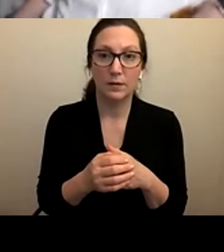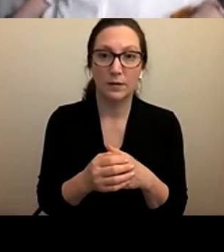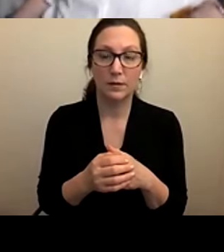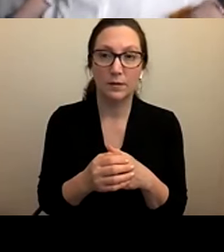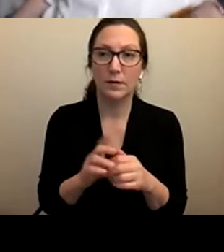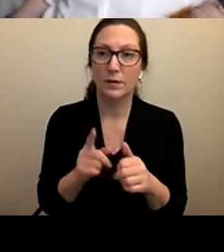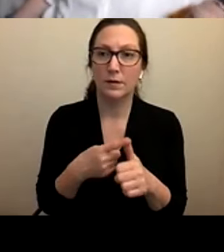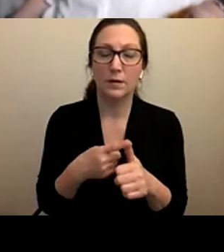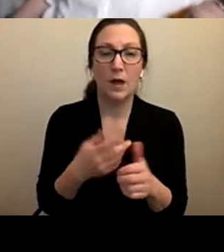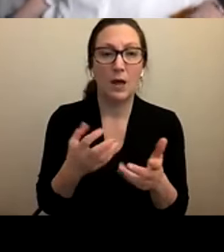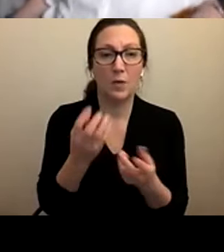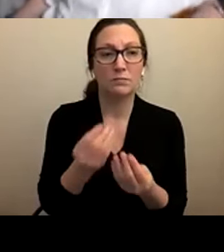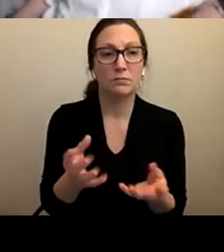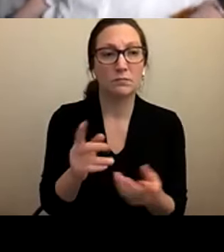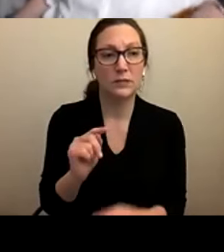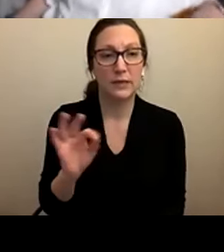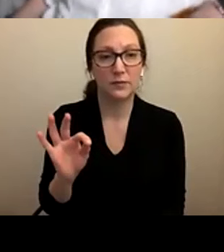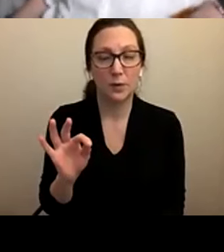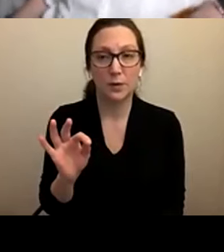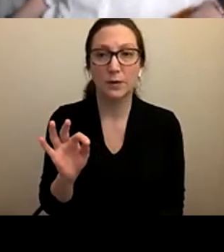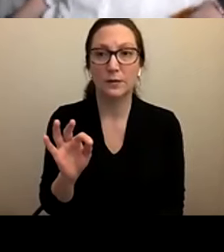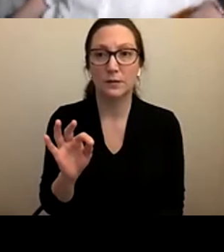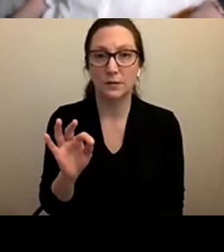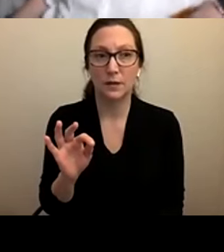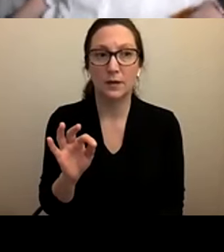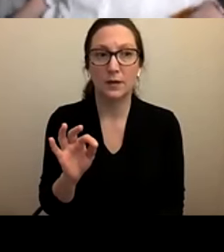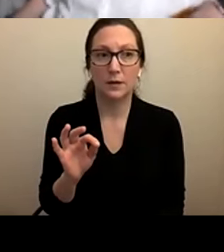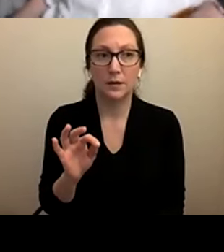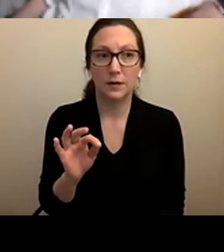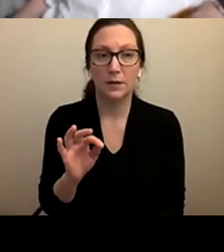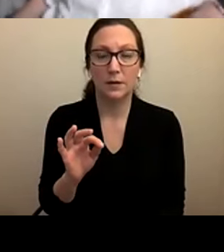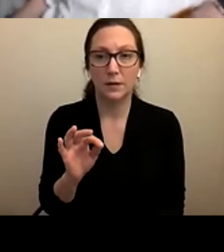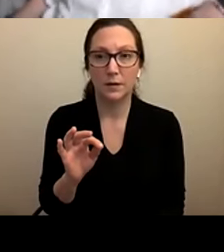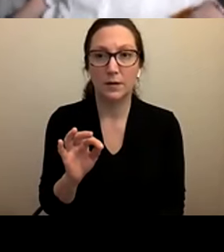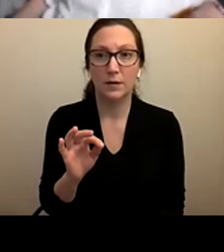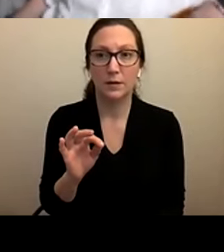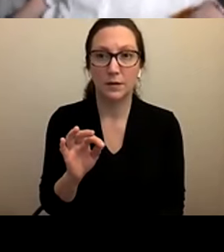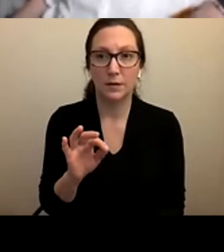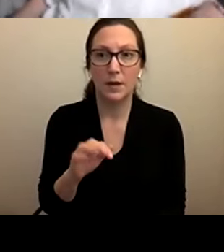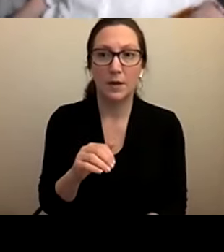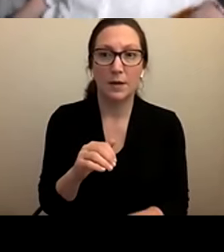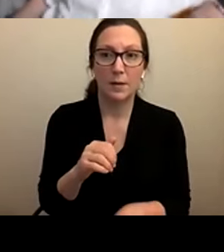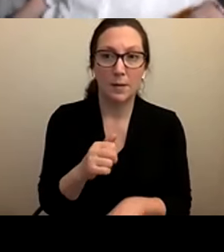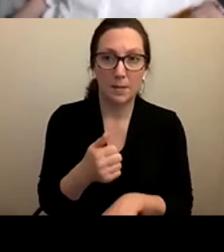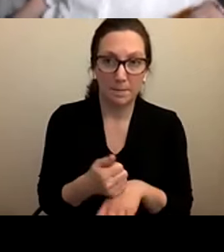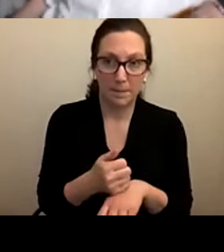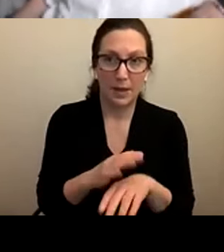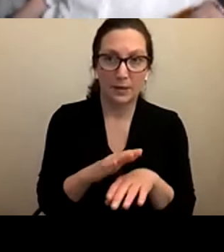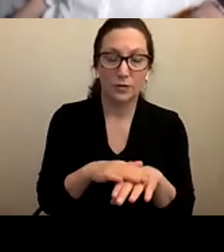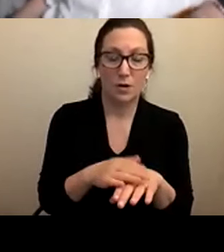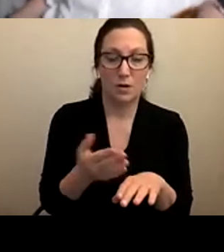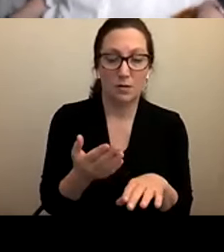mention to the task force, based on some of the comments that were made at the last session in public